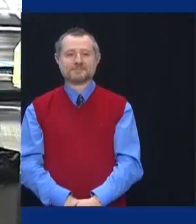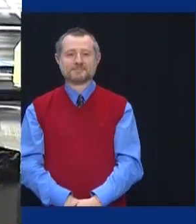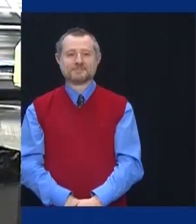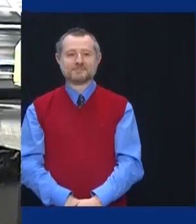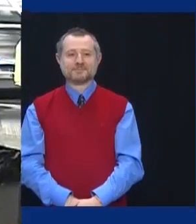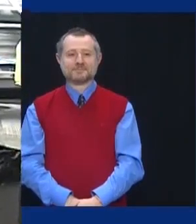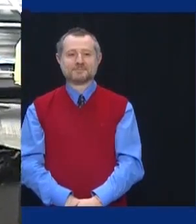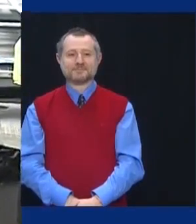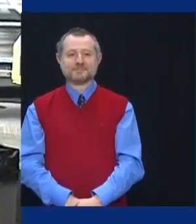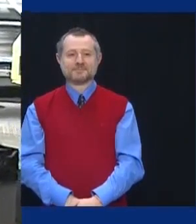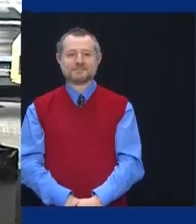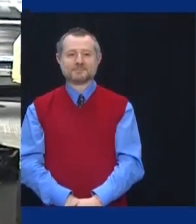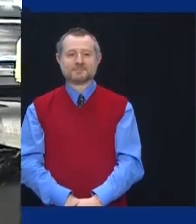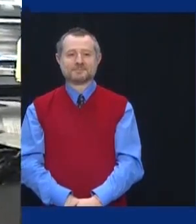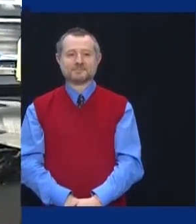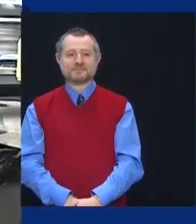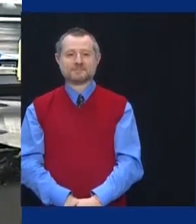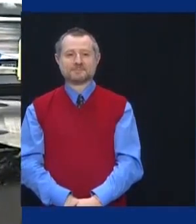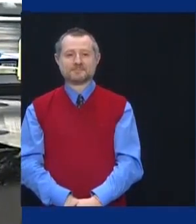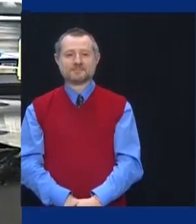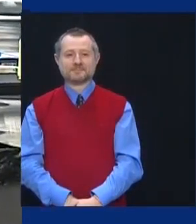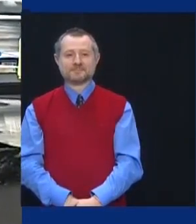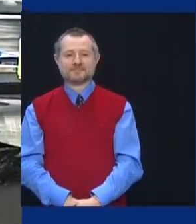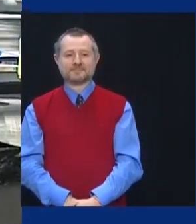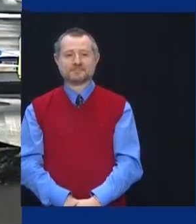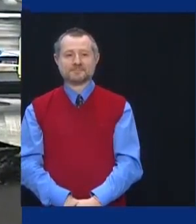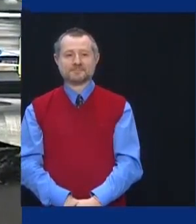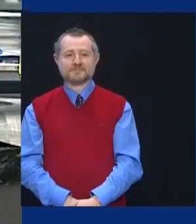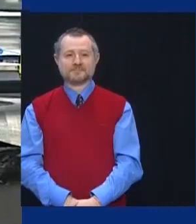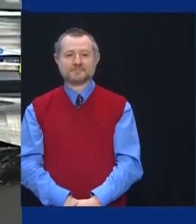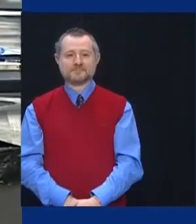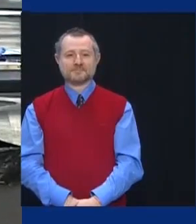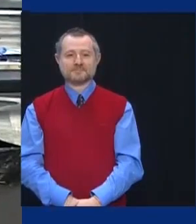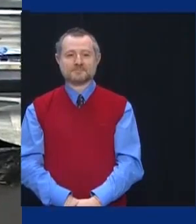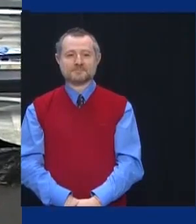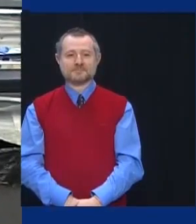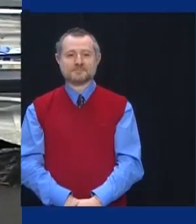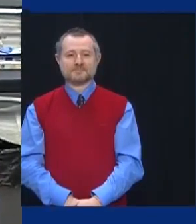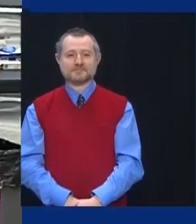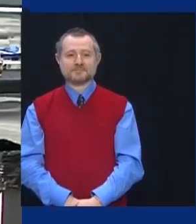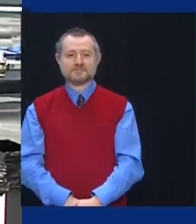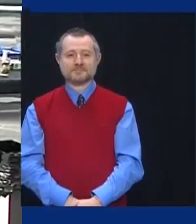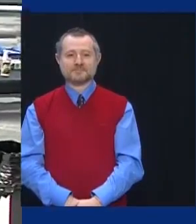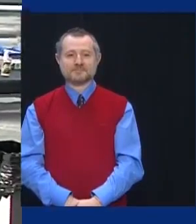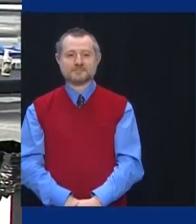Lay hands